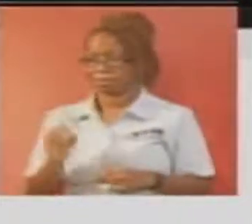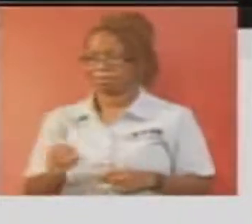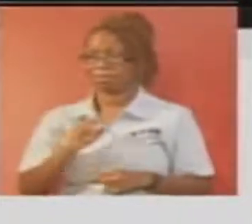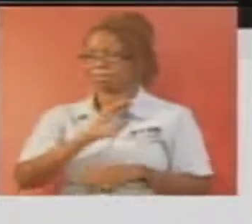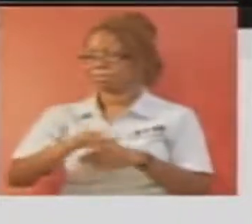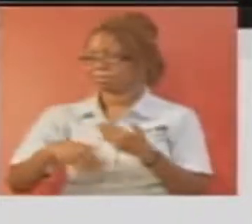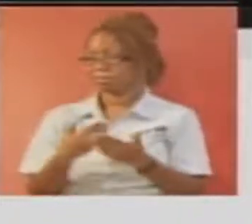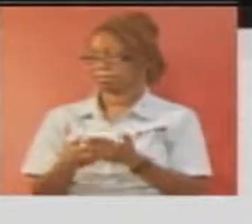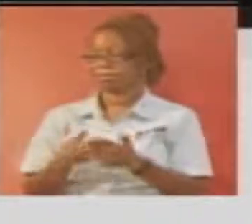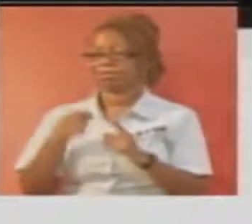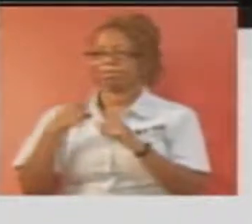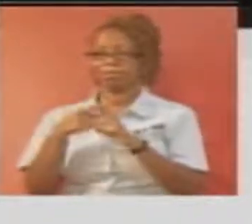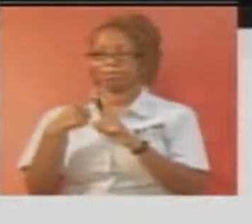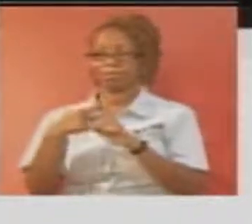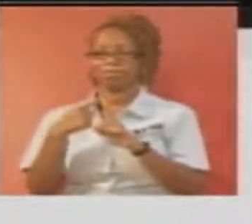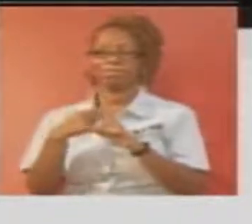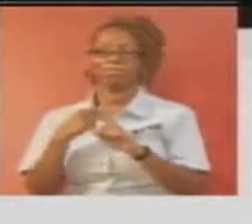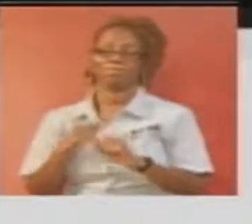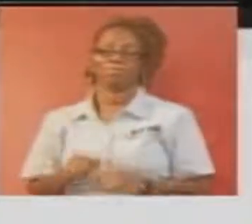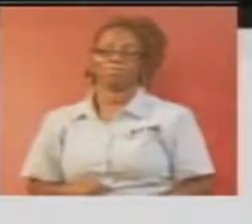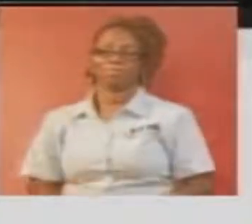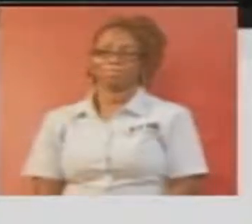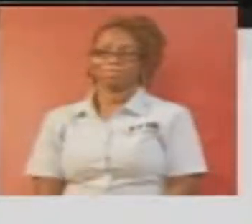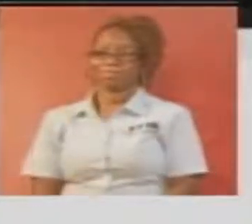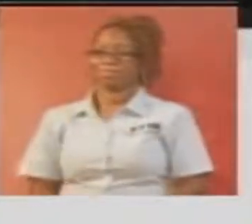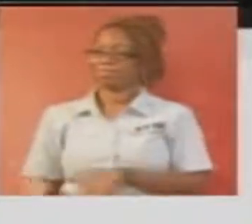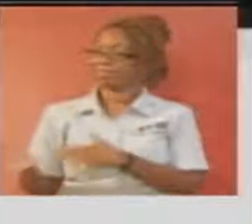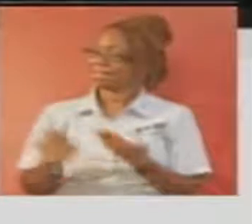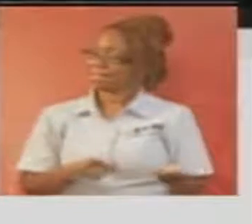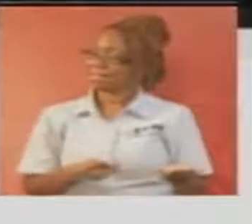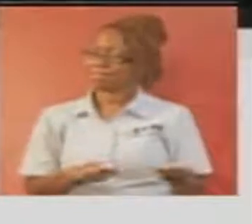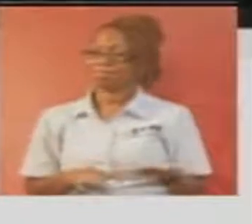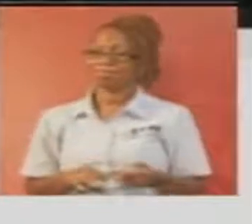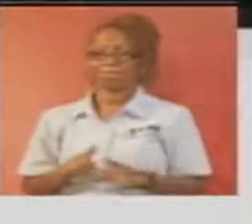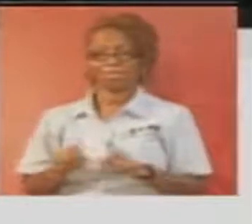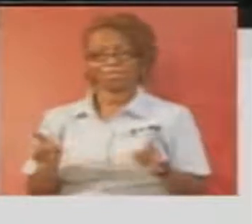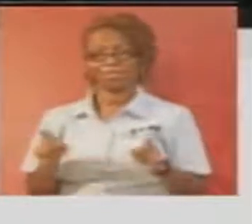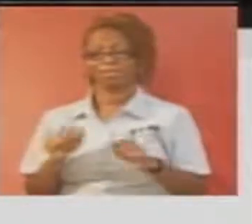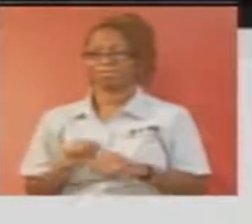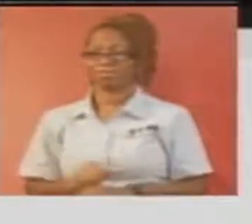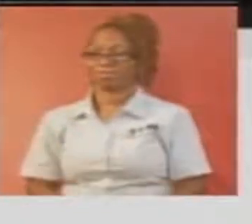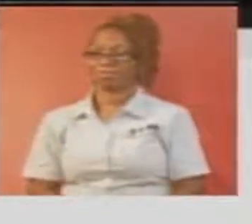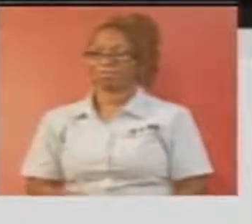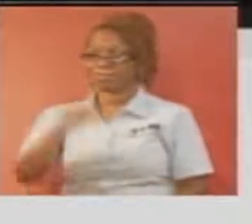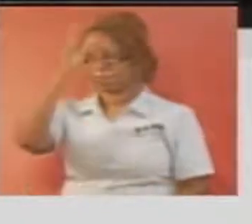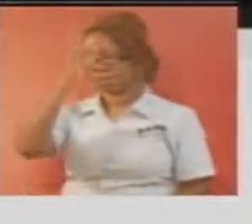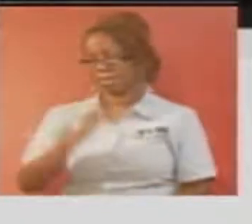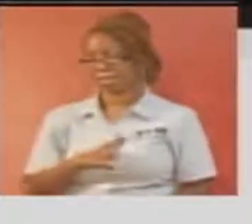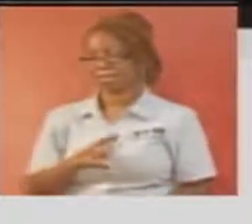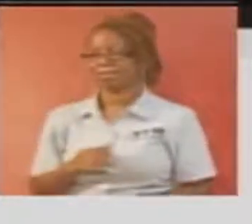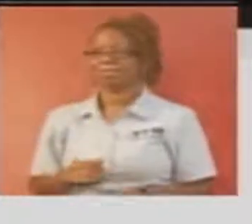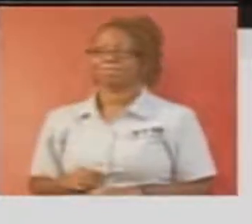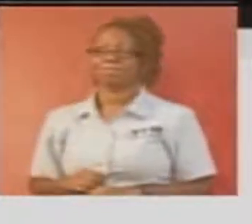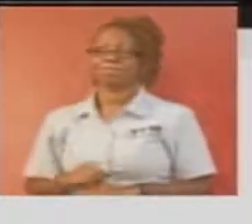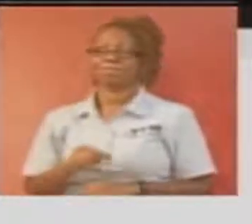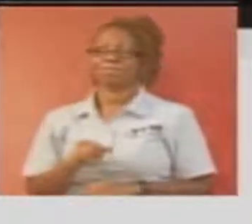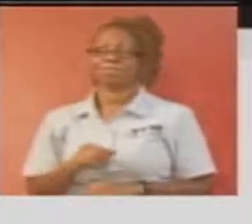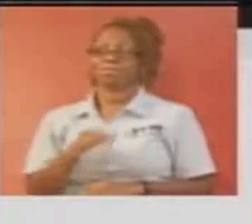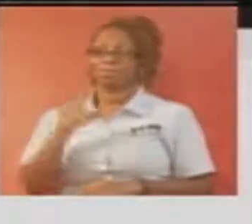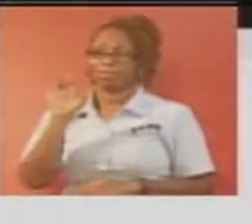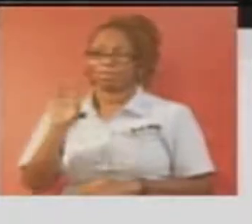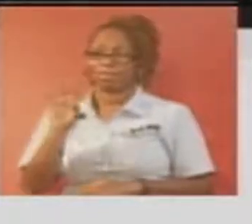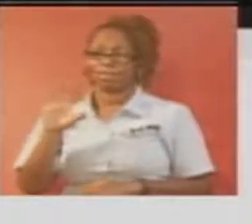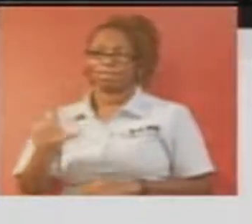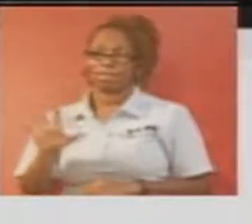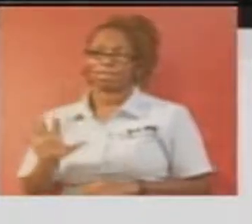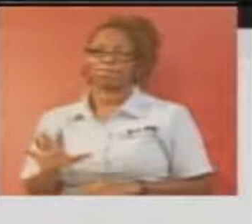Next slide. Among the deaths, the distribution is different. We do see that men make up approximately 3/4 of those who have